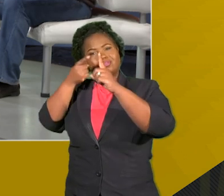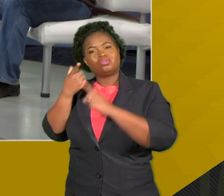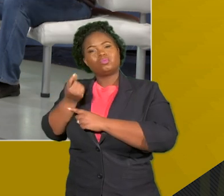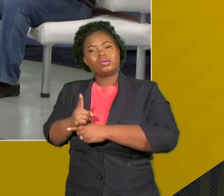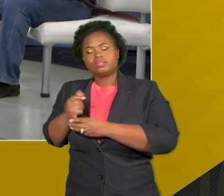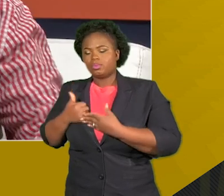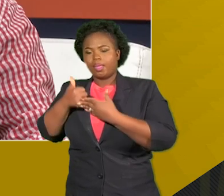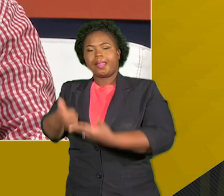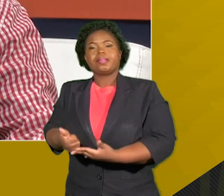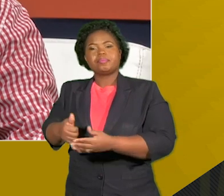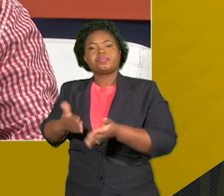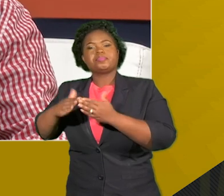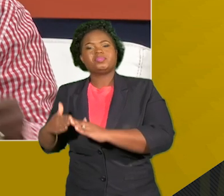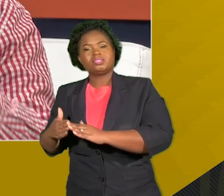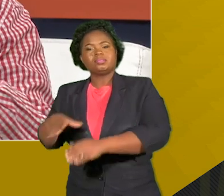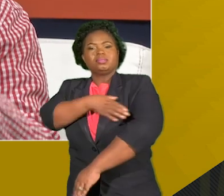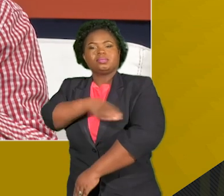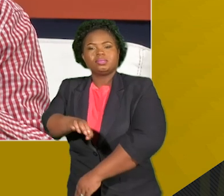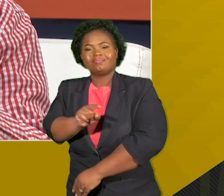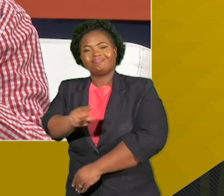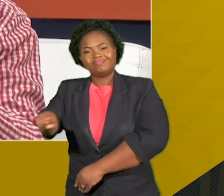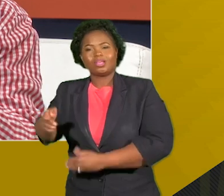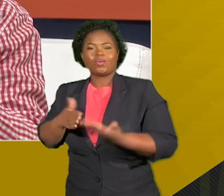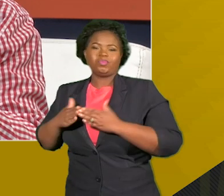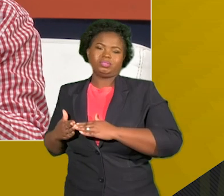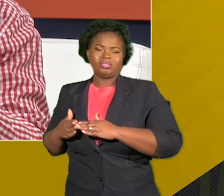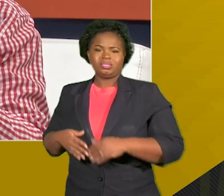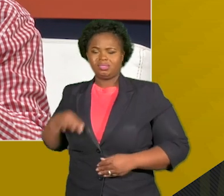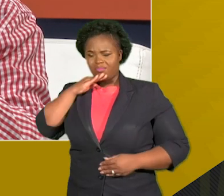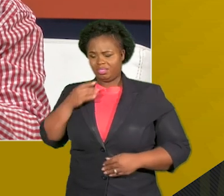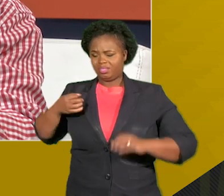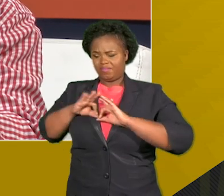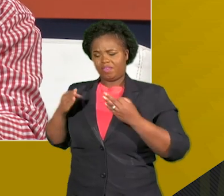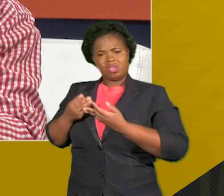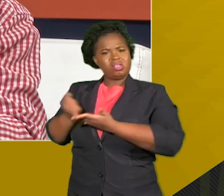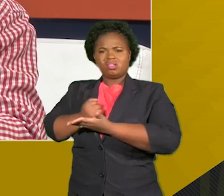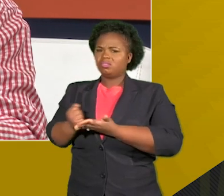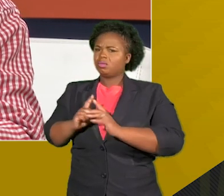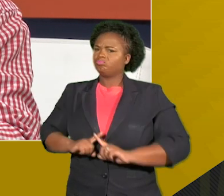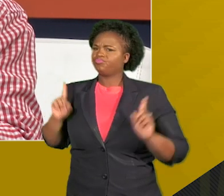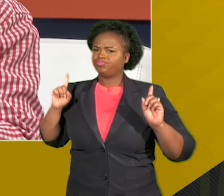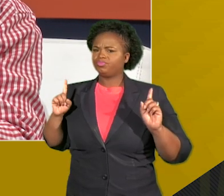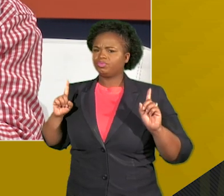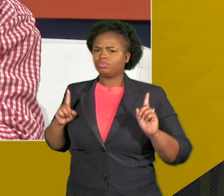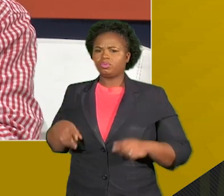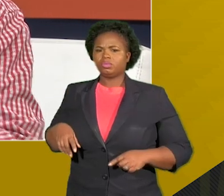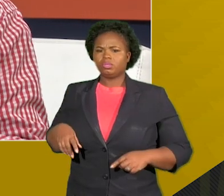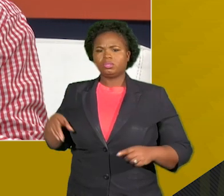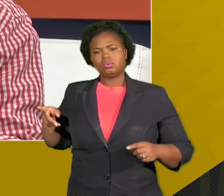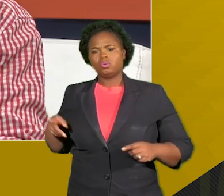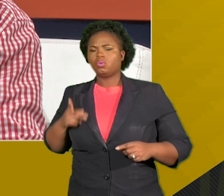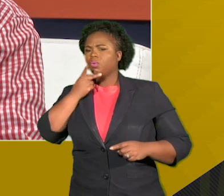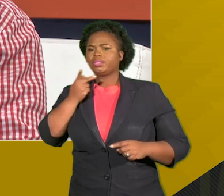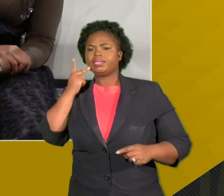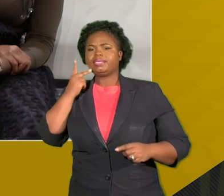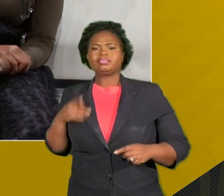community, empowering the community. So that is why then you cannot register it as Nicolette Shandu, as Kini Shandu,